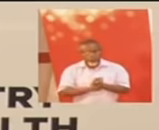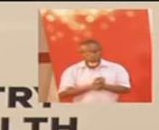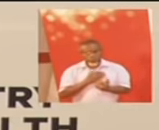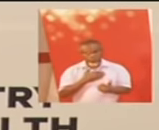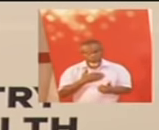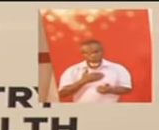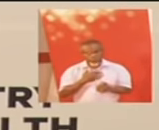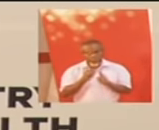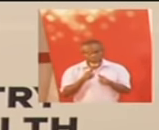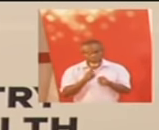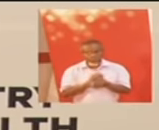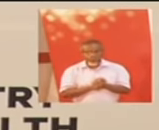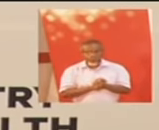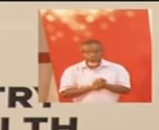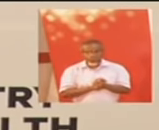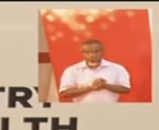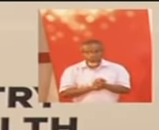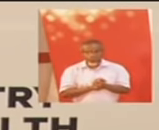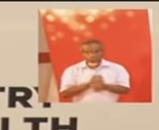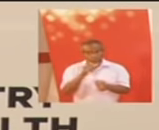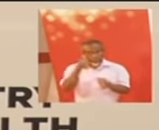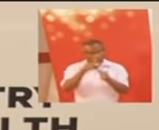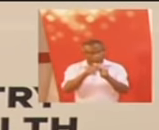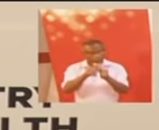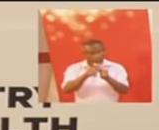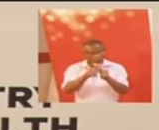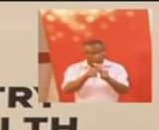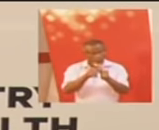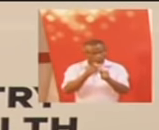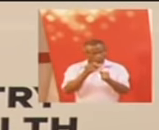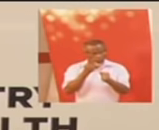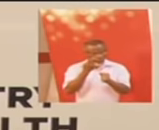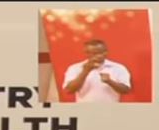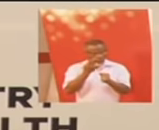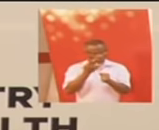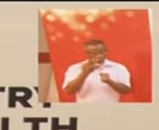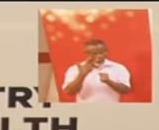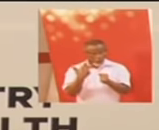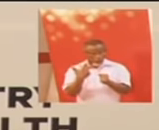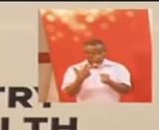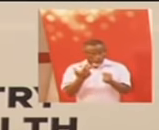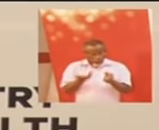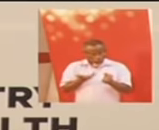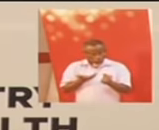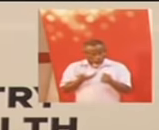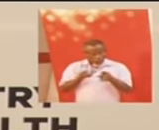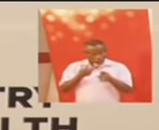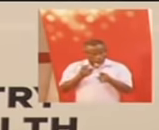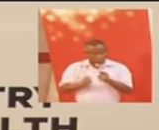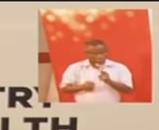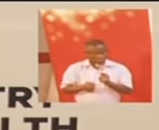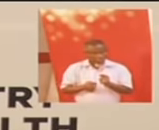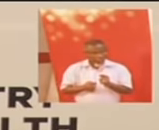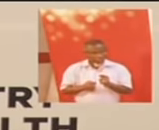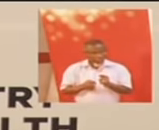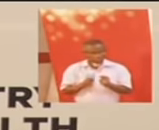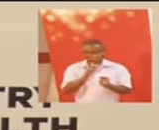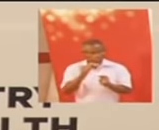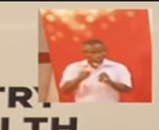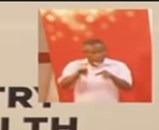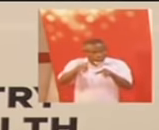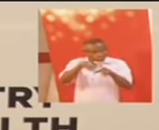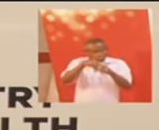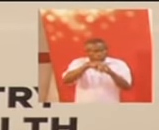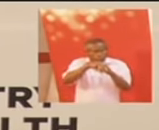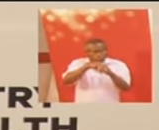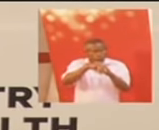previously. The 3 that we represented in Trinidad did not include those that would have been represented before, because we would have been capturing a